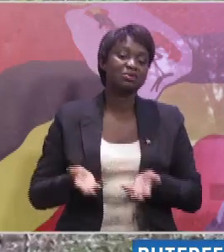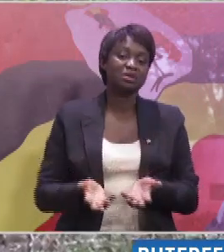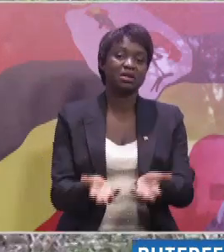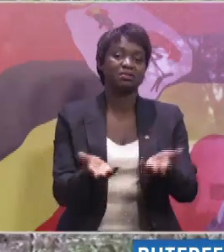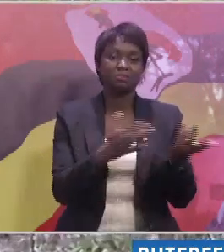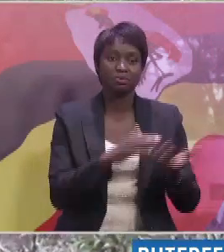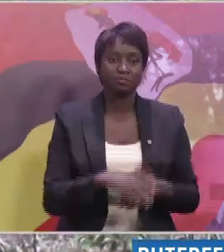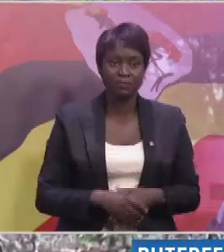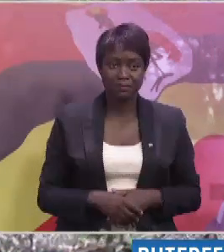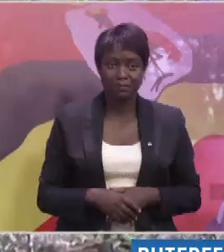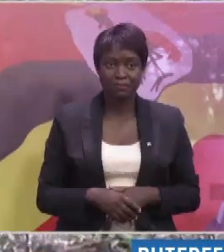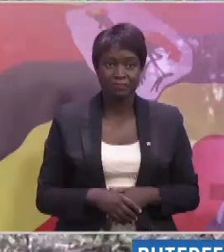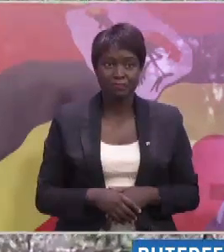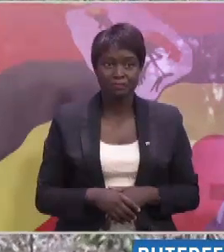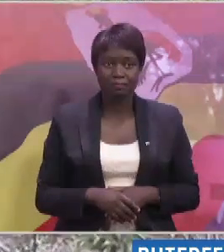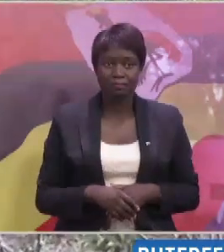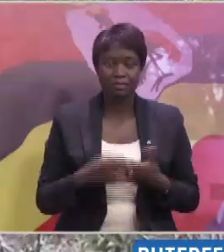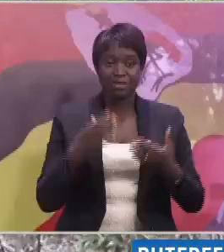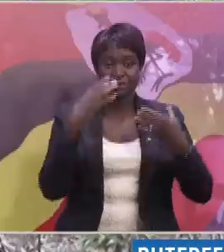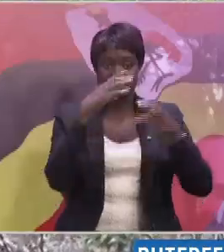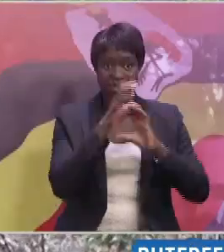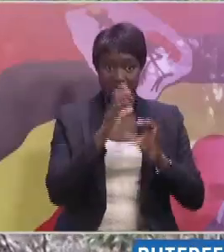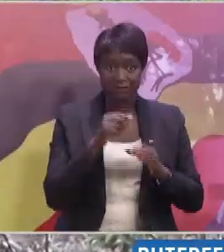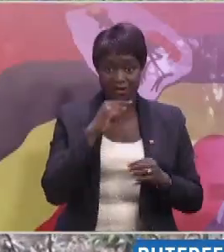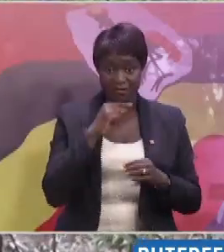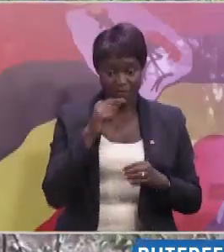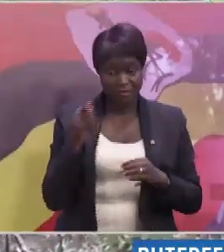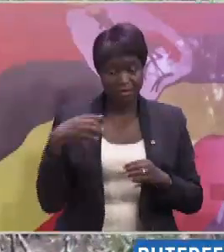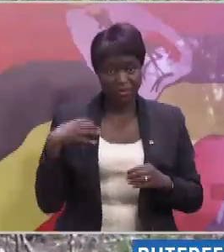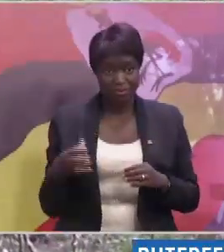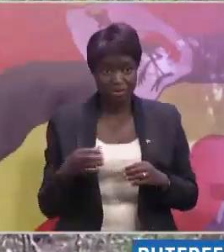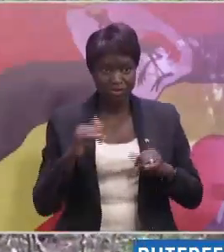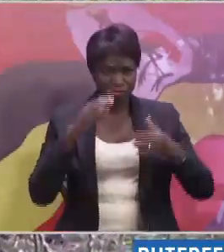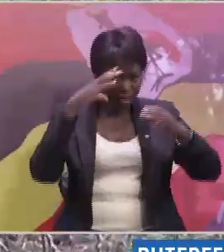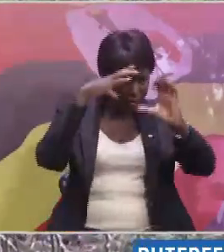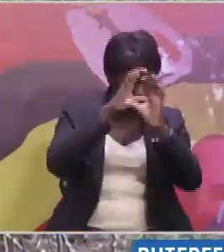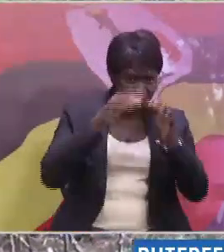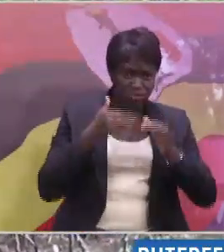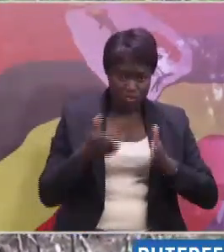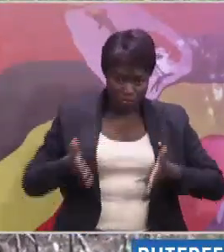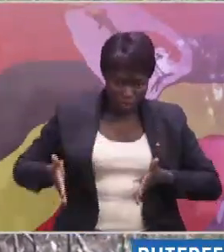We tutuukidde ku kifo kino omusave ya omugagga ono ategeera ekiseke eryakyazze ng'apunta ekifo awagenda okuyita oluguudo luno era